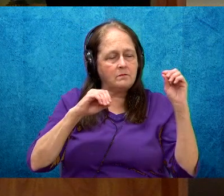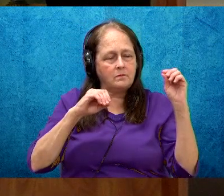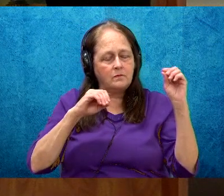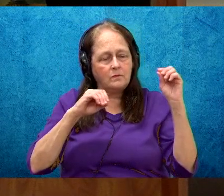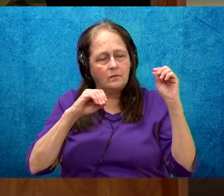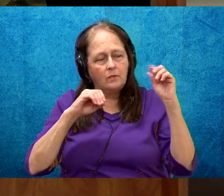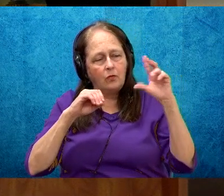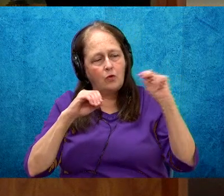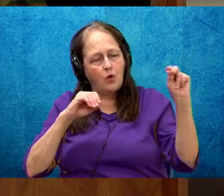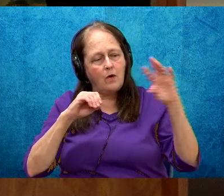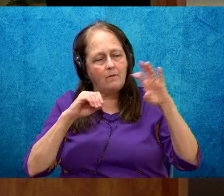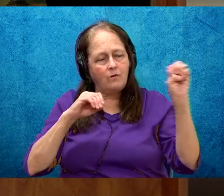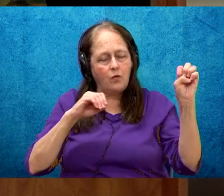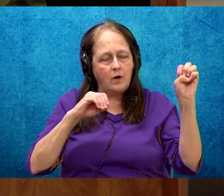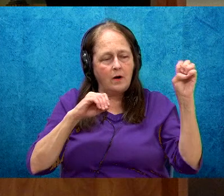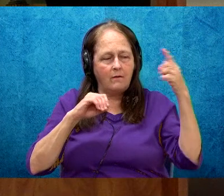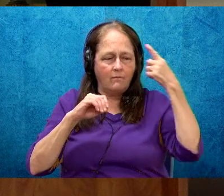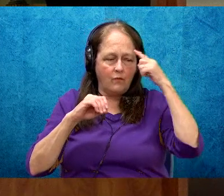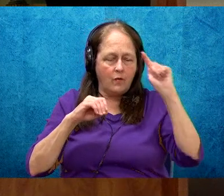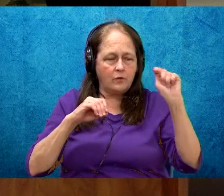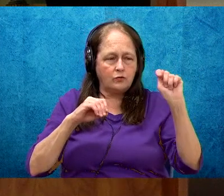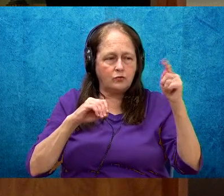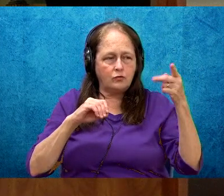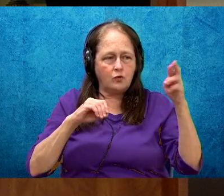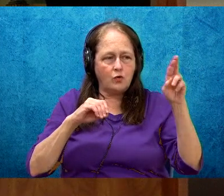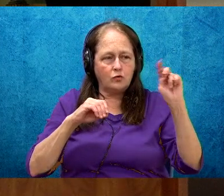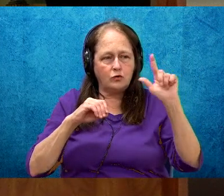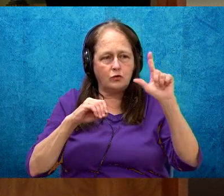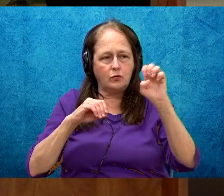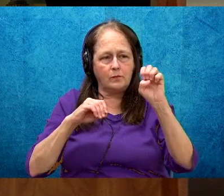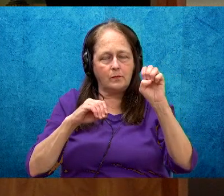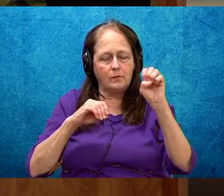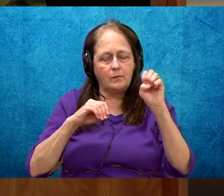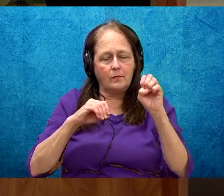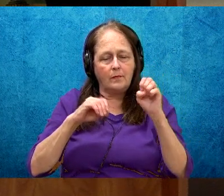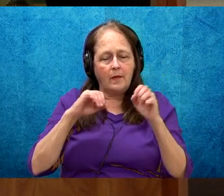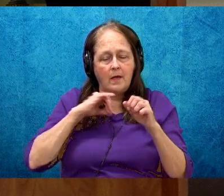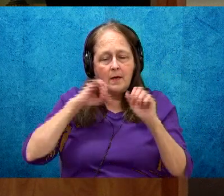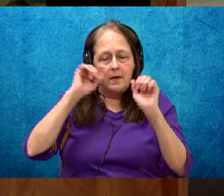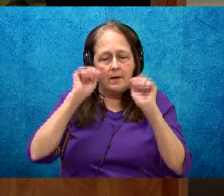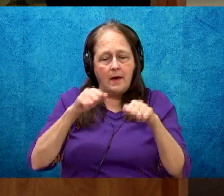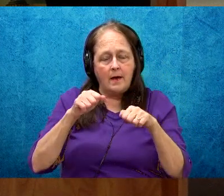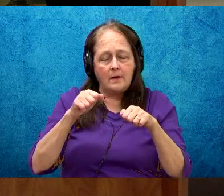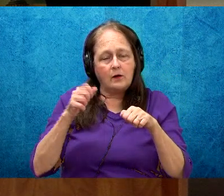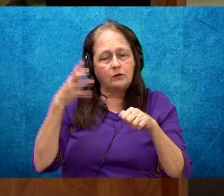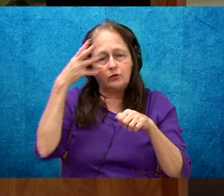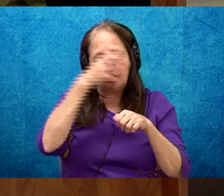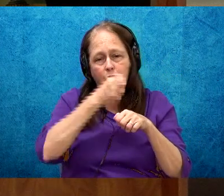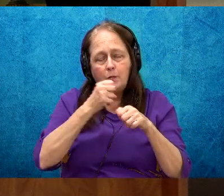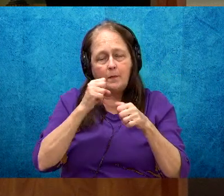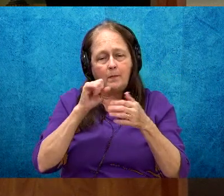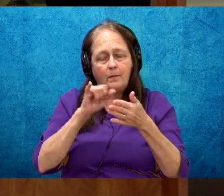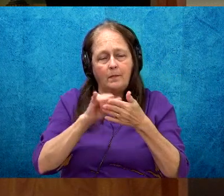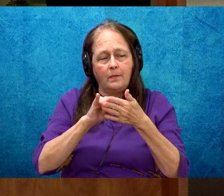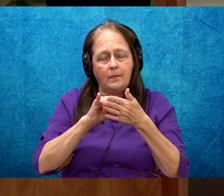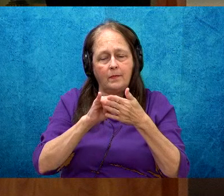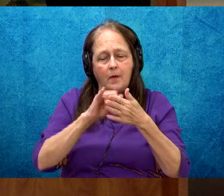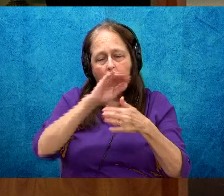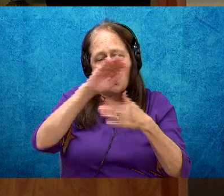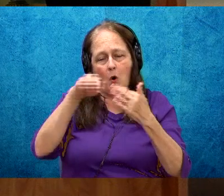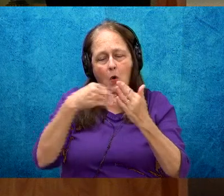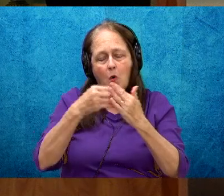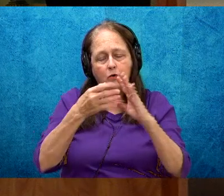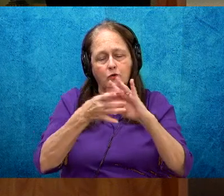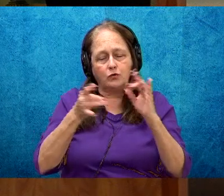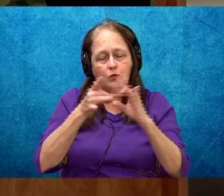But this was only stated in the second paragraph. So I can assume that this is not what the entire text was